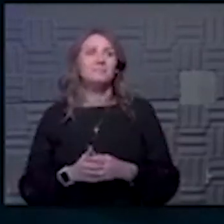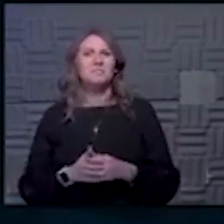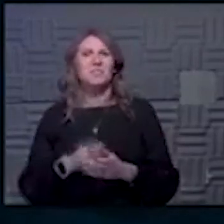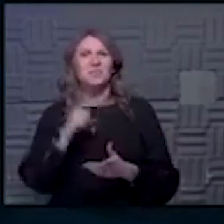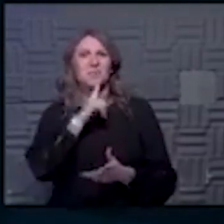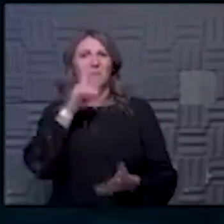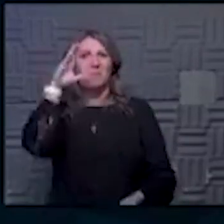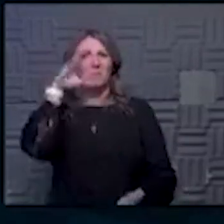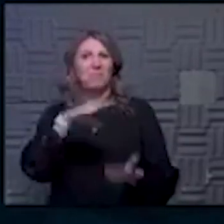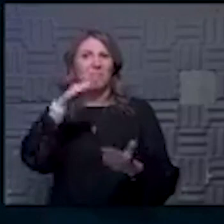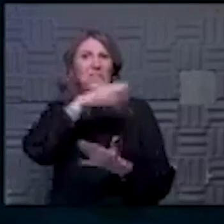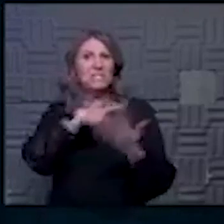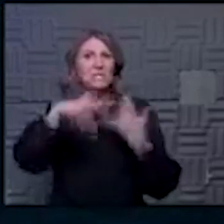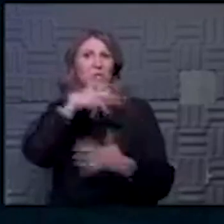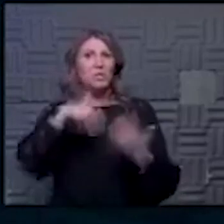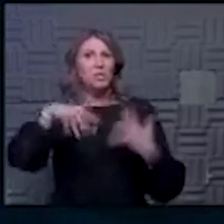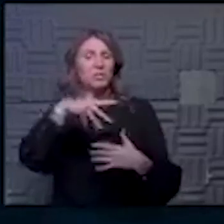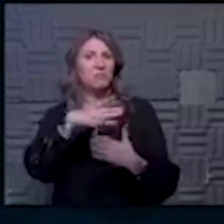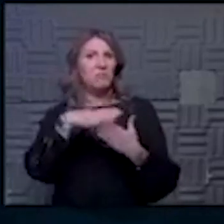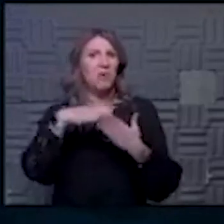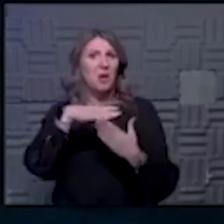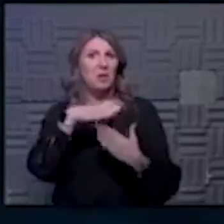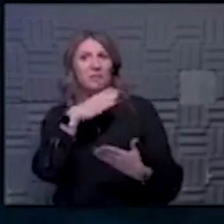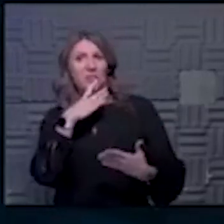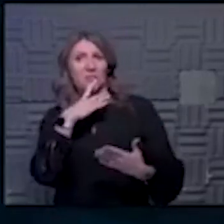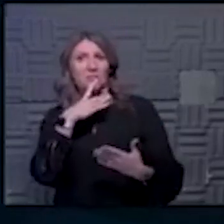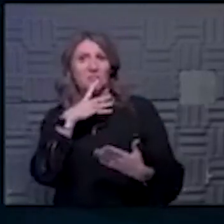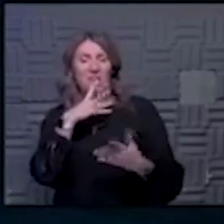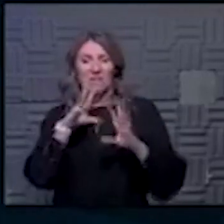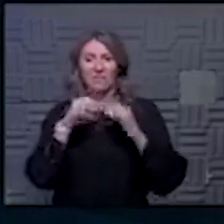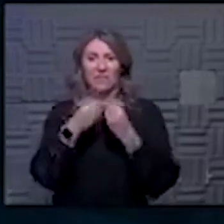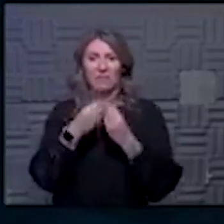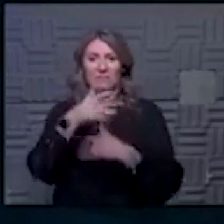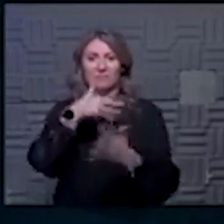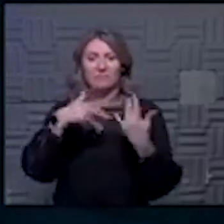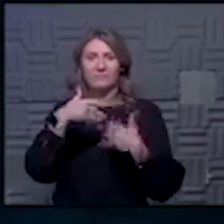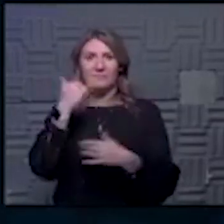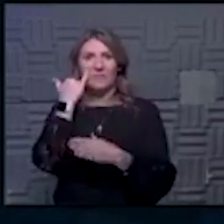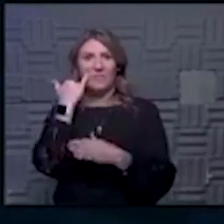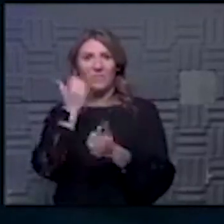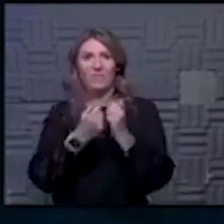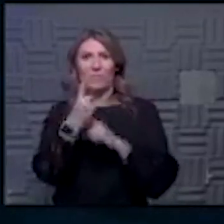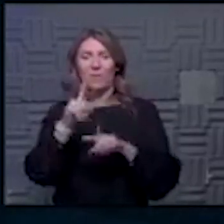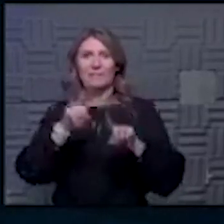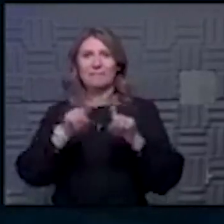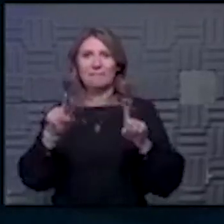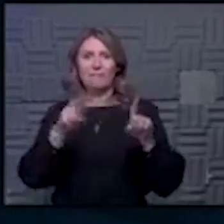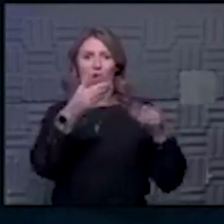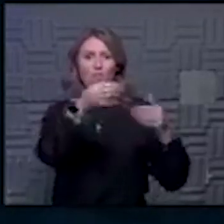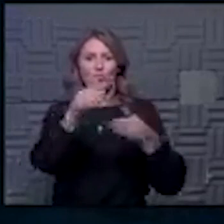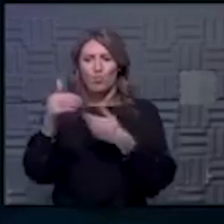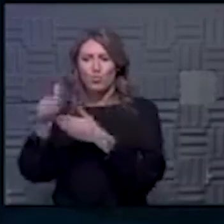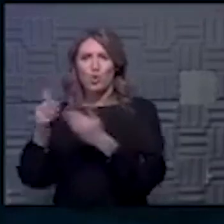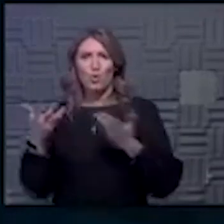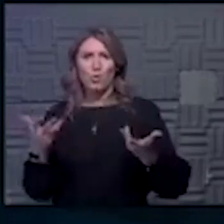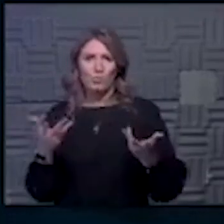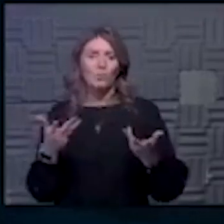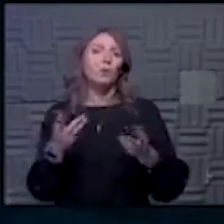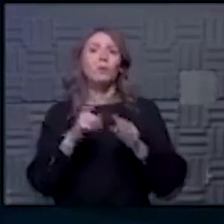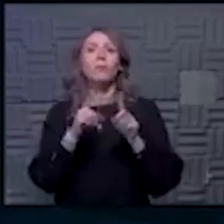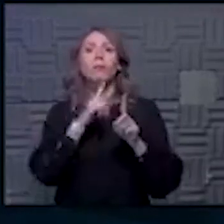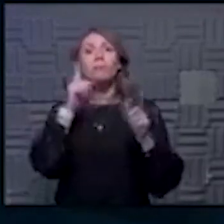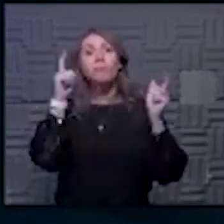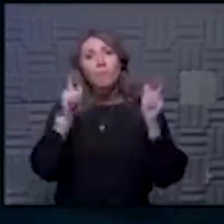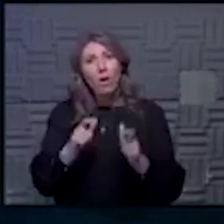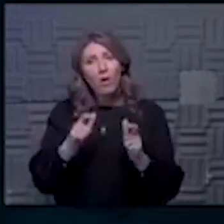on the socialization part of that as well if you're putting everybody in different rooms. But I mean, I think the smaller you can keep